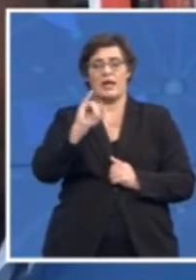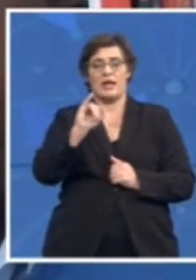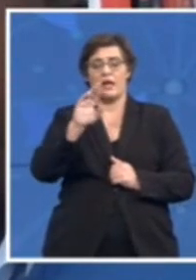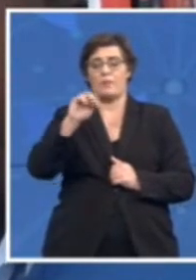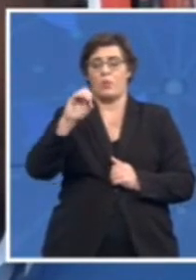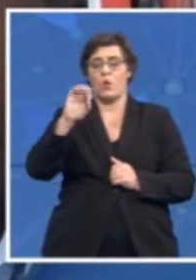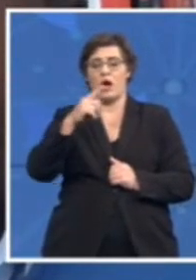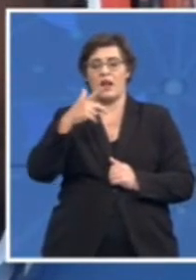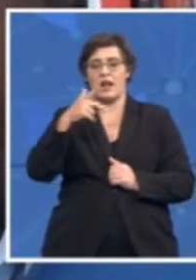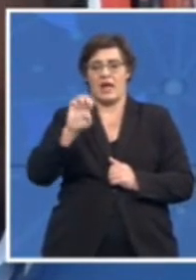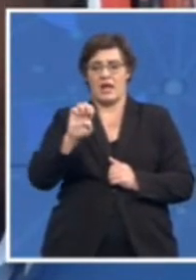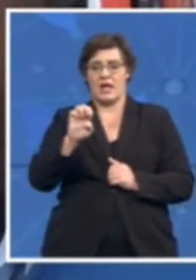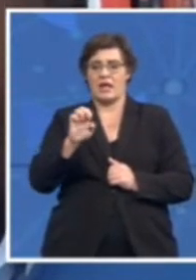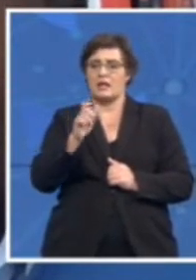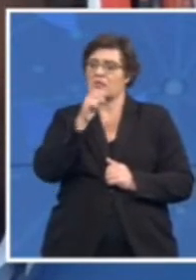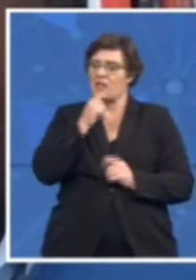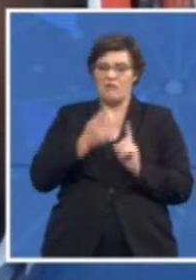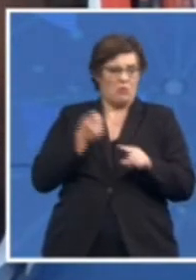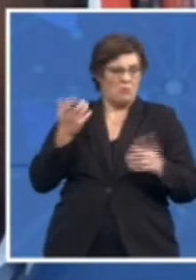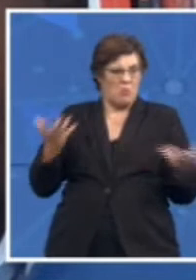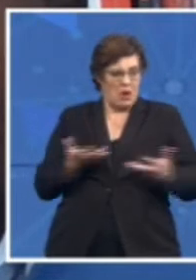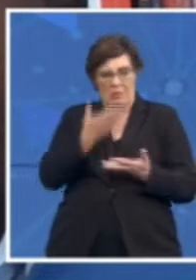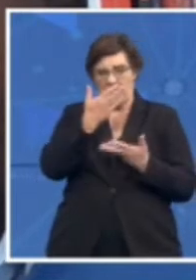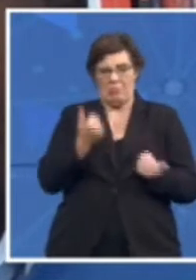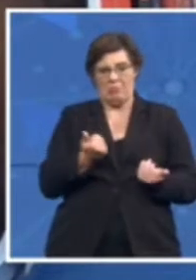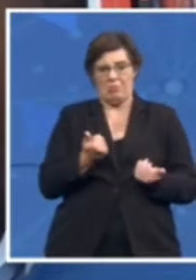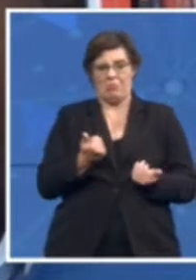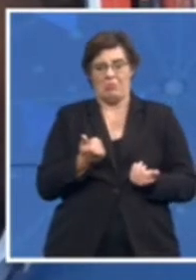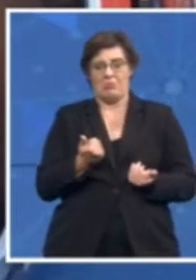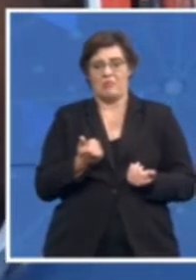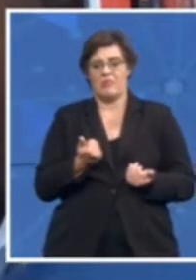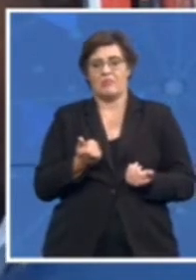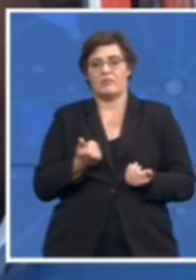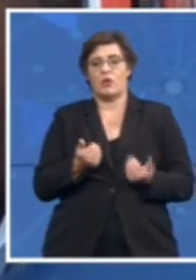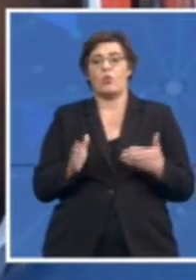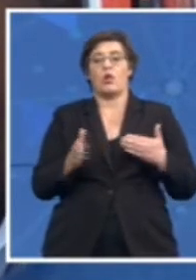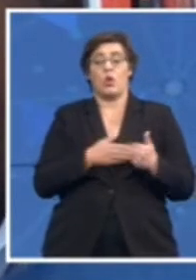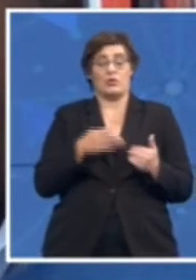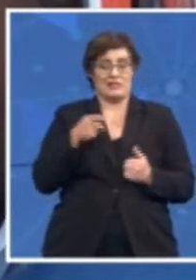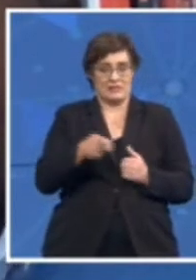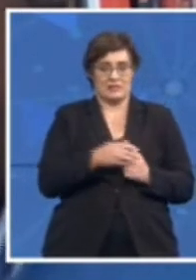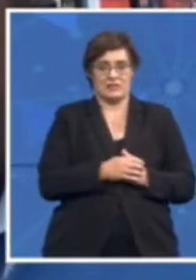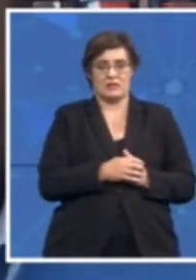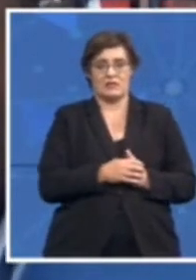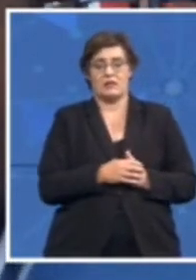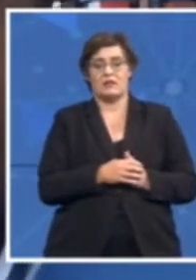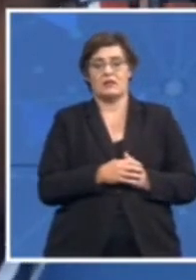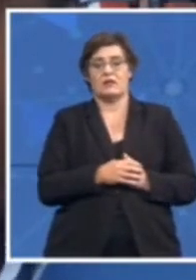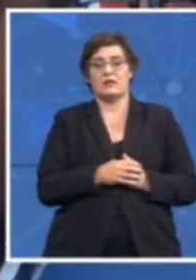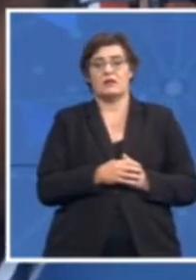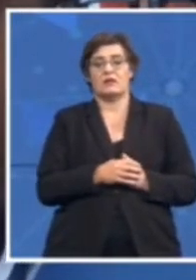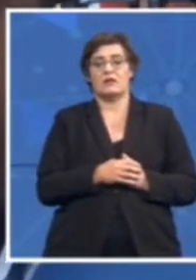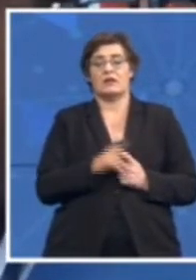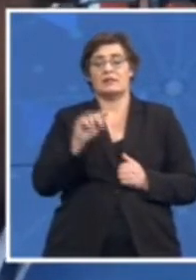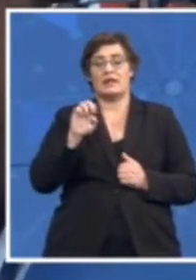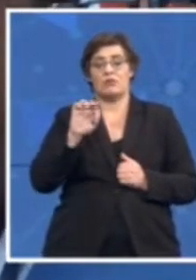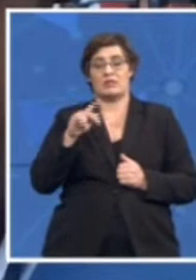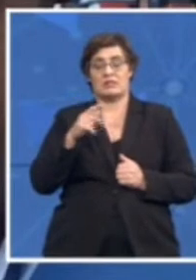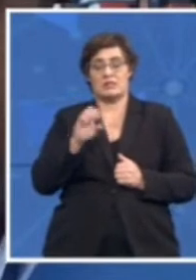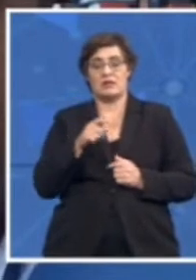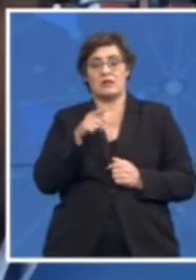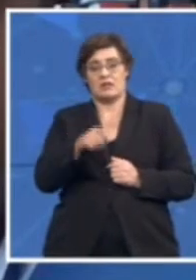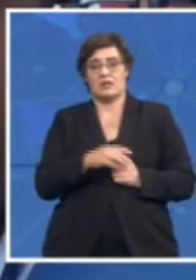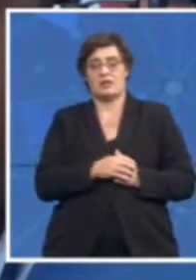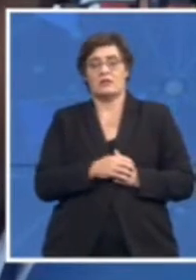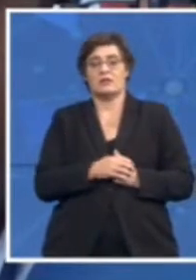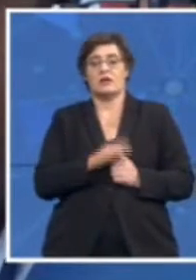from. We'll close with Terence Creamer's question. This is Bongi Mukhale. Can we not be on stage